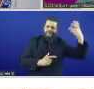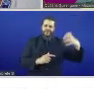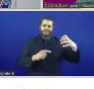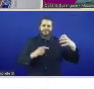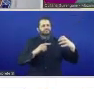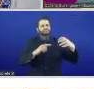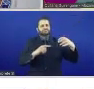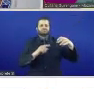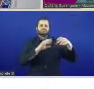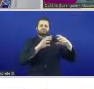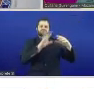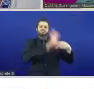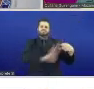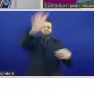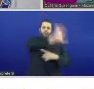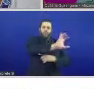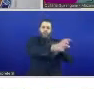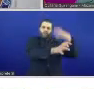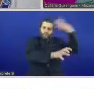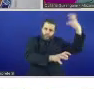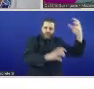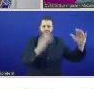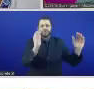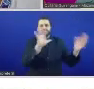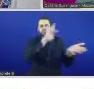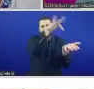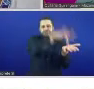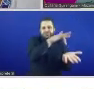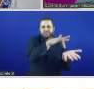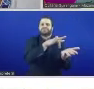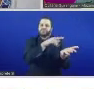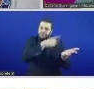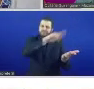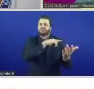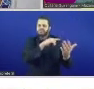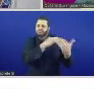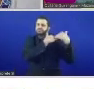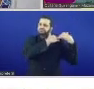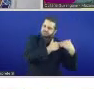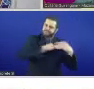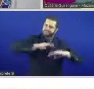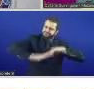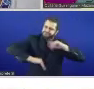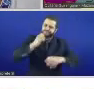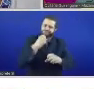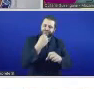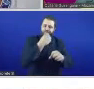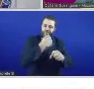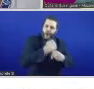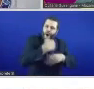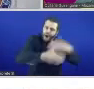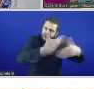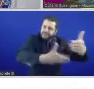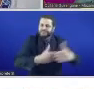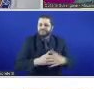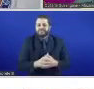Equality Forum should have this sense of accountability, in which governments, all the parties